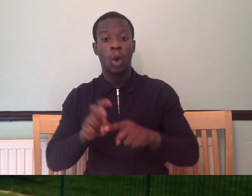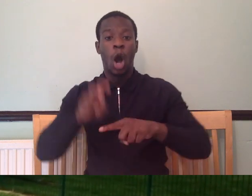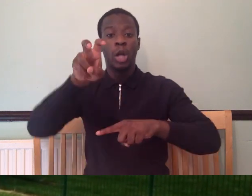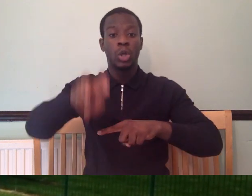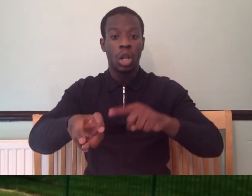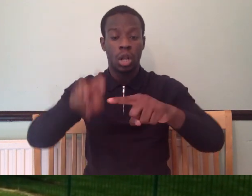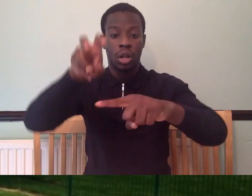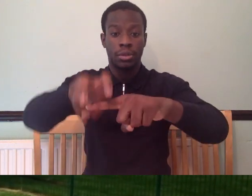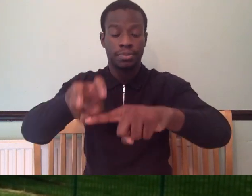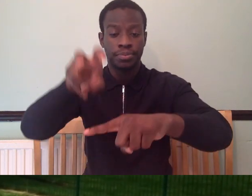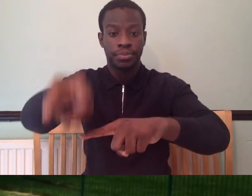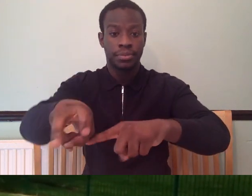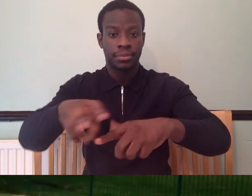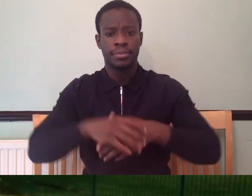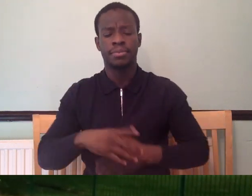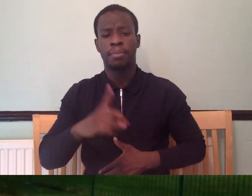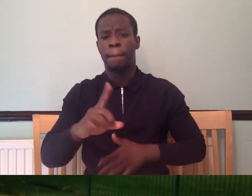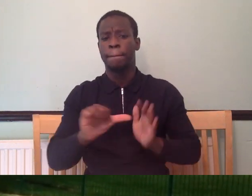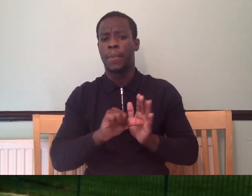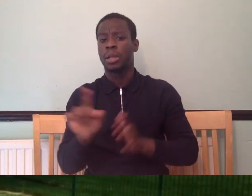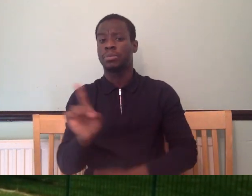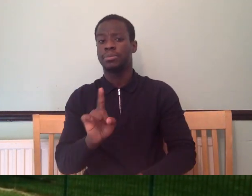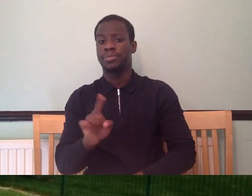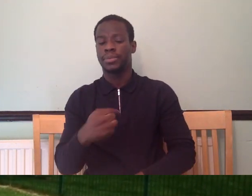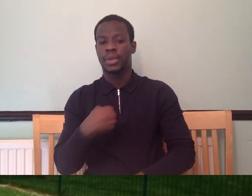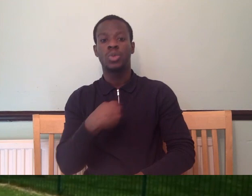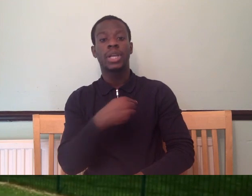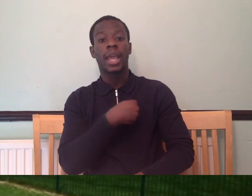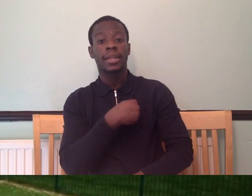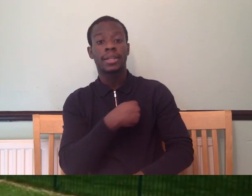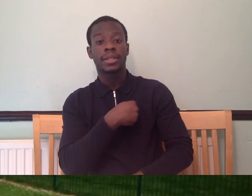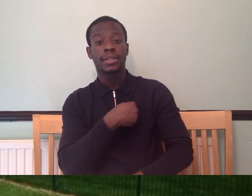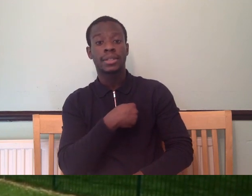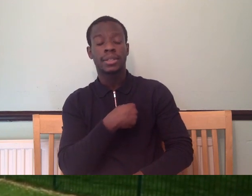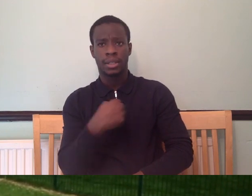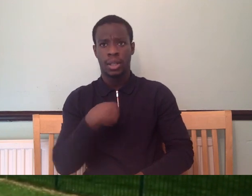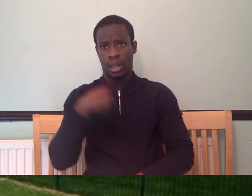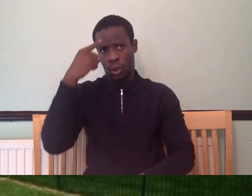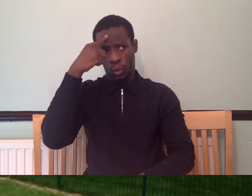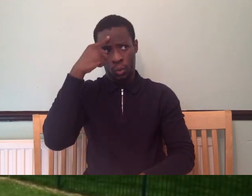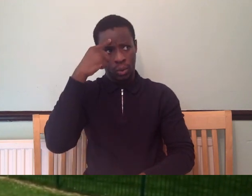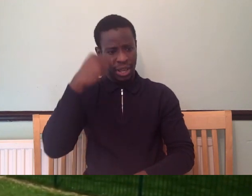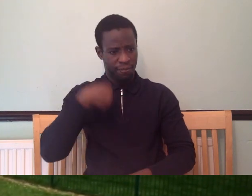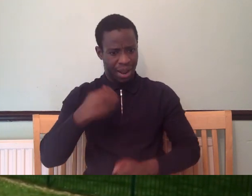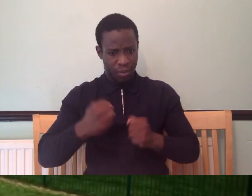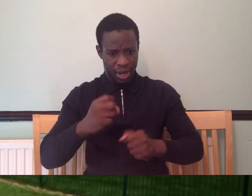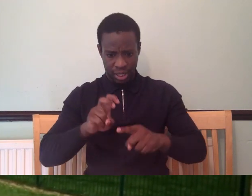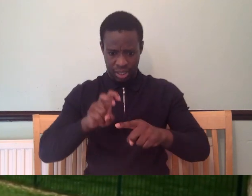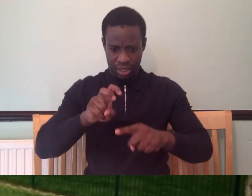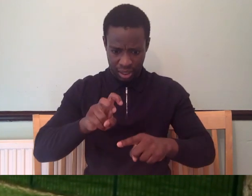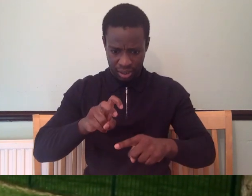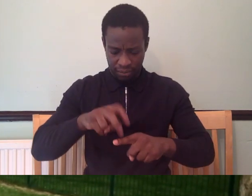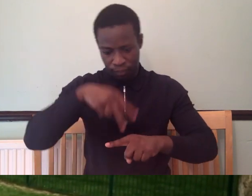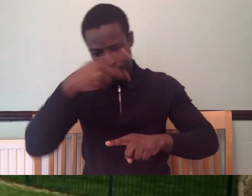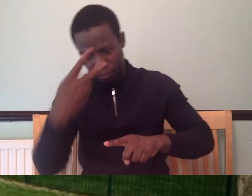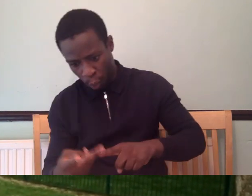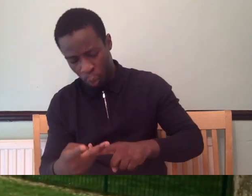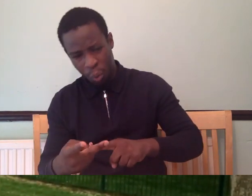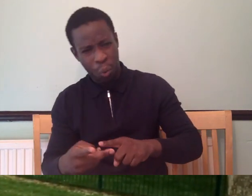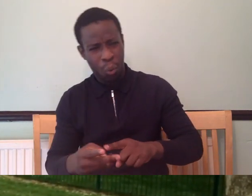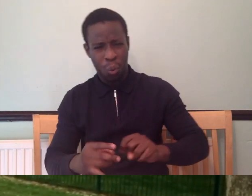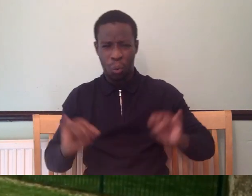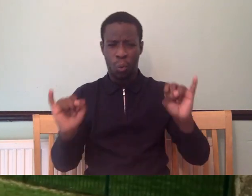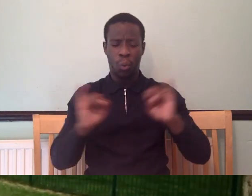jumping. There was just one problem. I was scared. I was afraid of hitting the hurdle and falling over and crashing